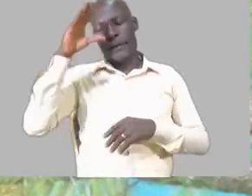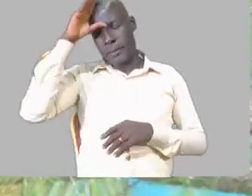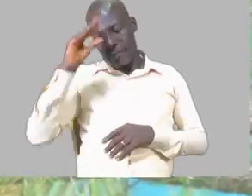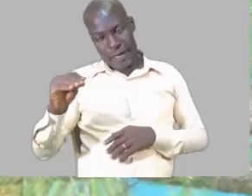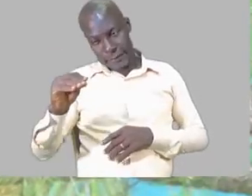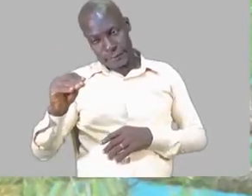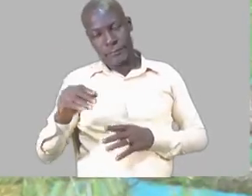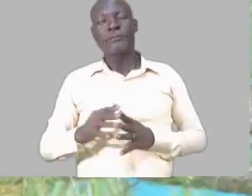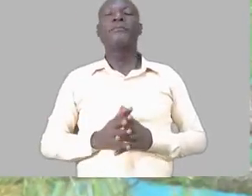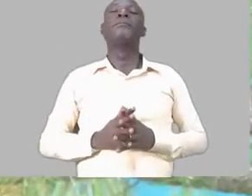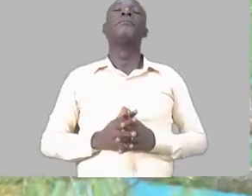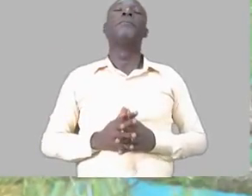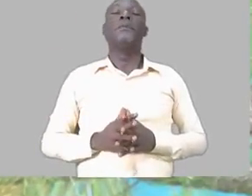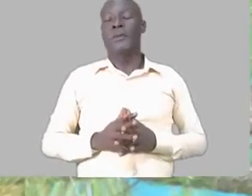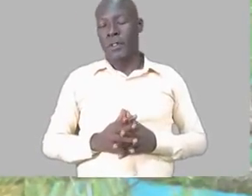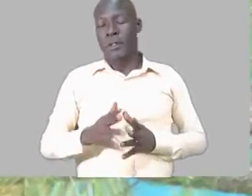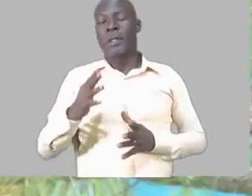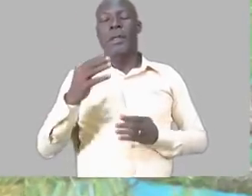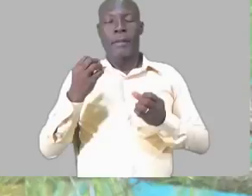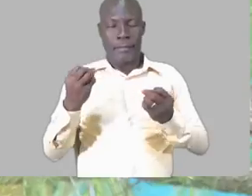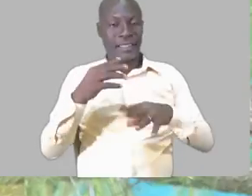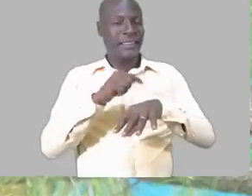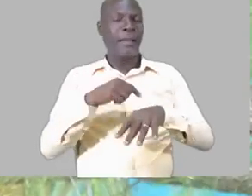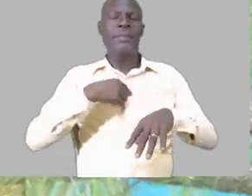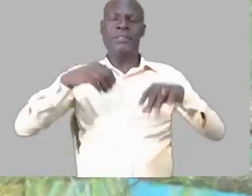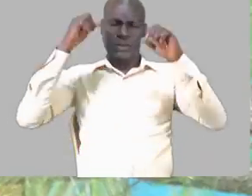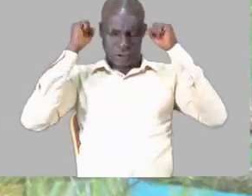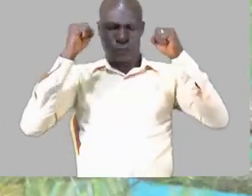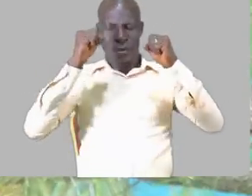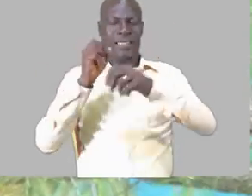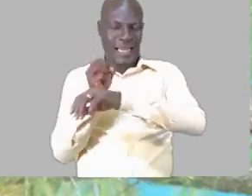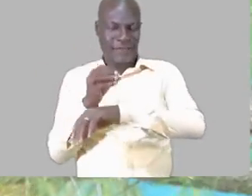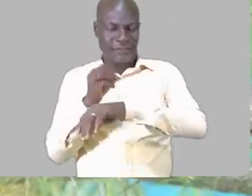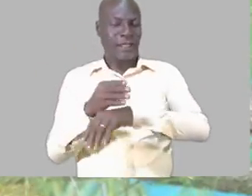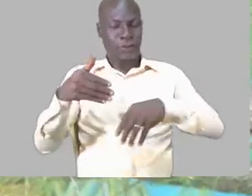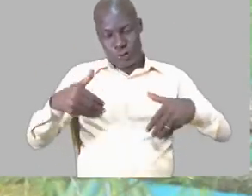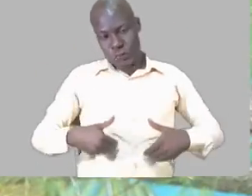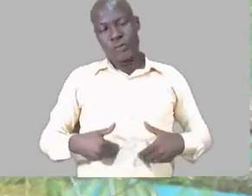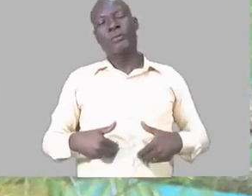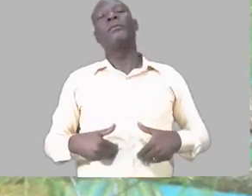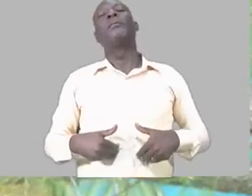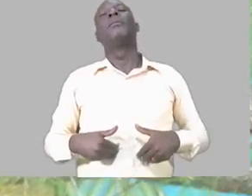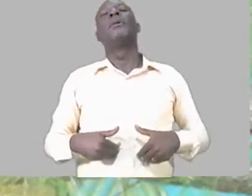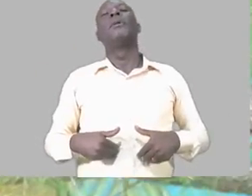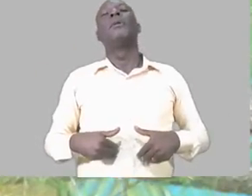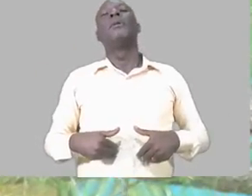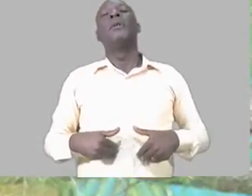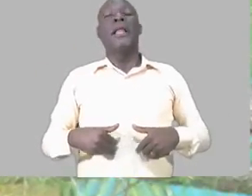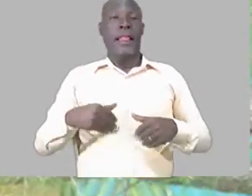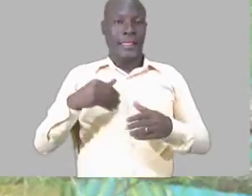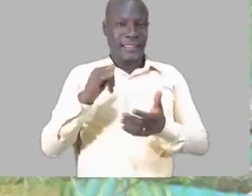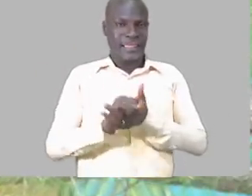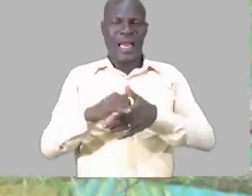ma enti ana bre nyina mani abre ameka sa kire wo we young person sa